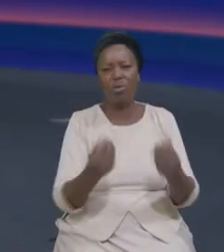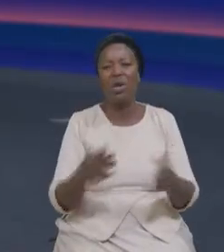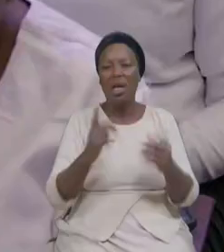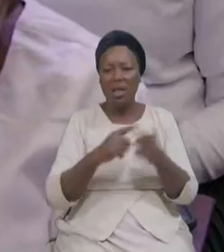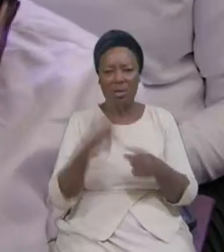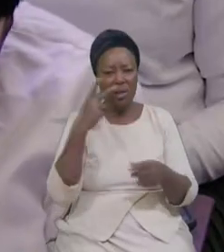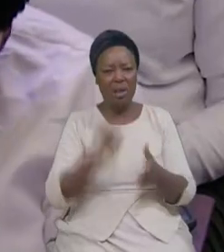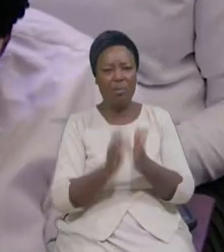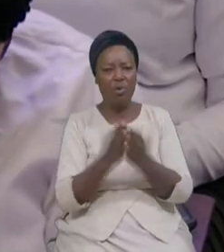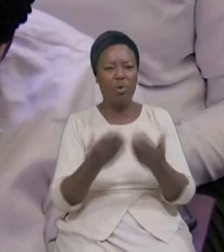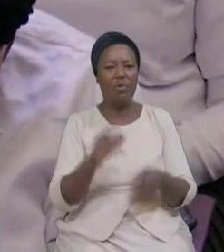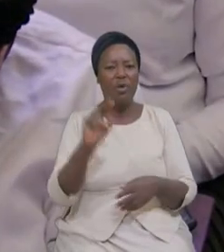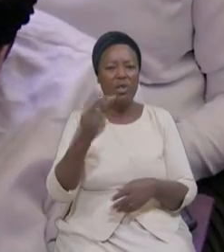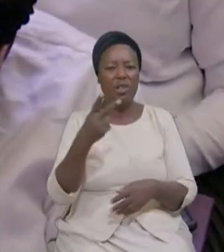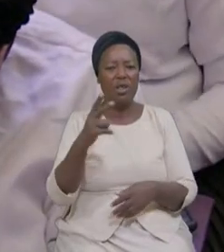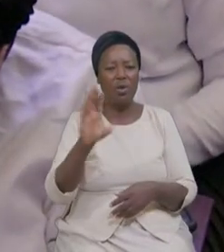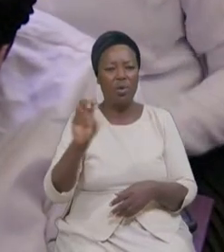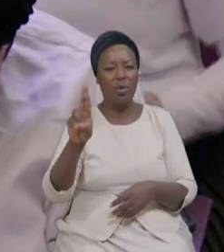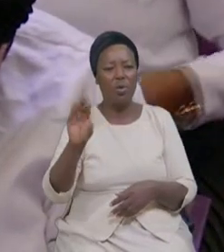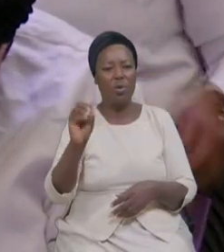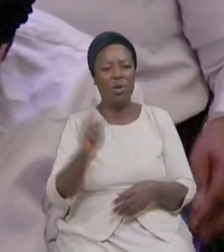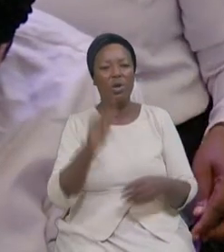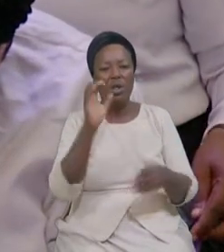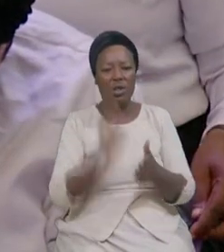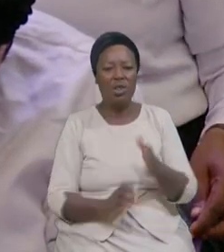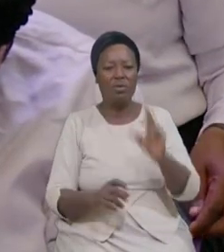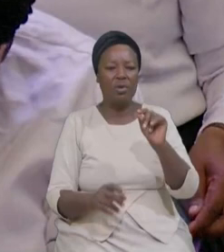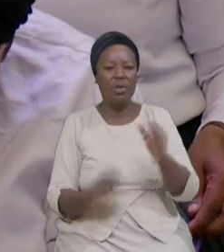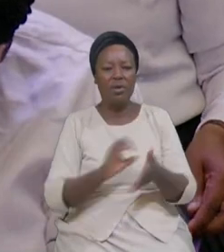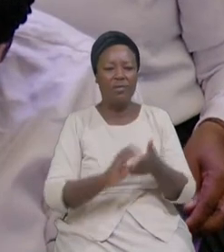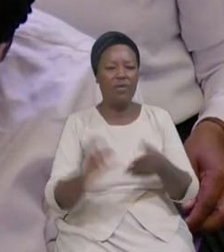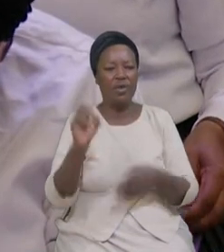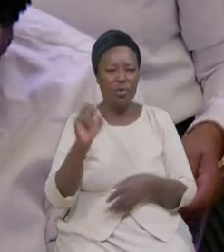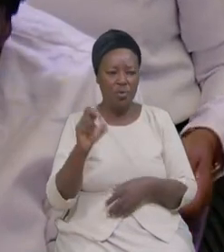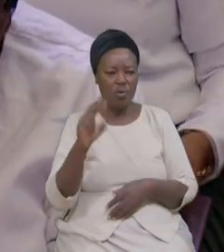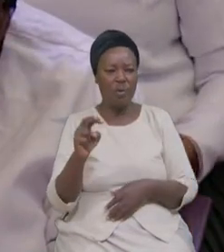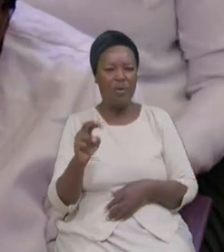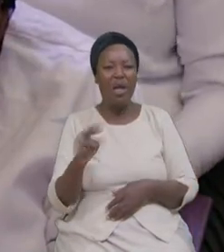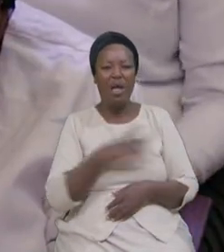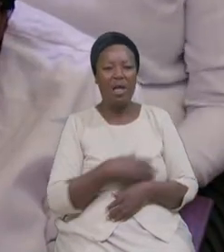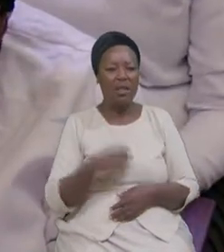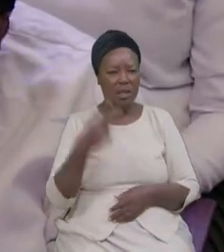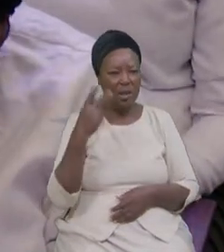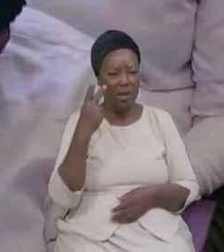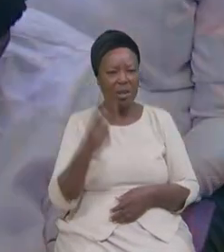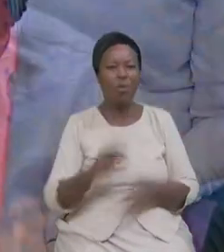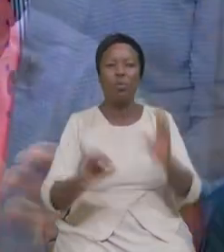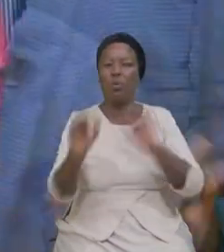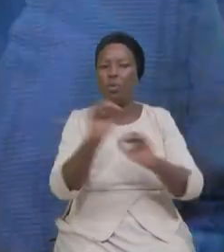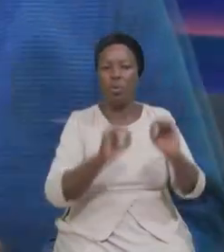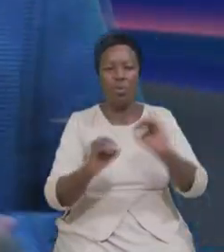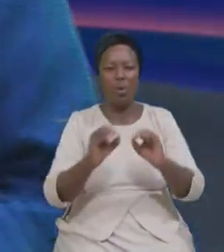Second Chronicles. I'm picking just one verse there. Verse 12 of this chapter 20. It says, oh,